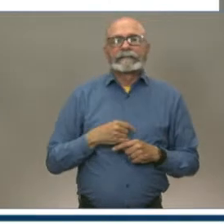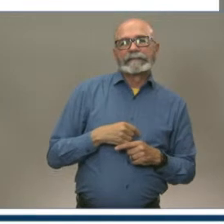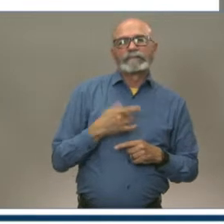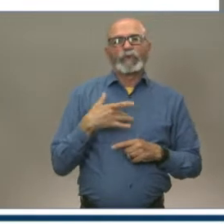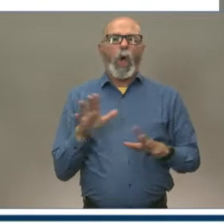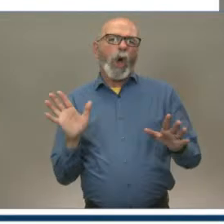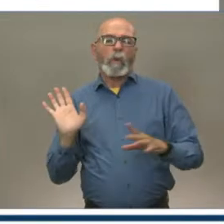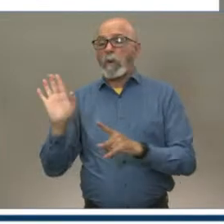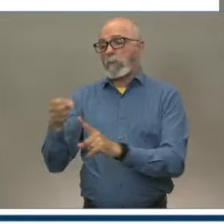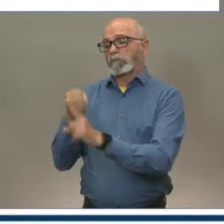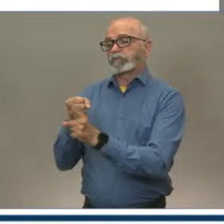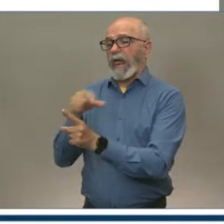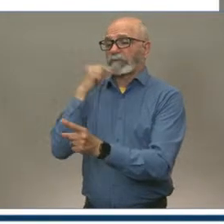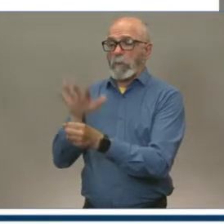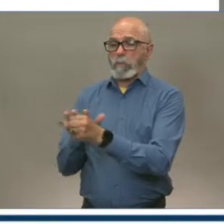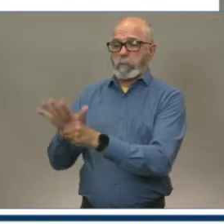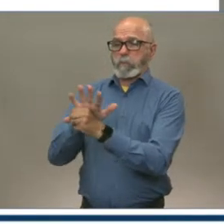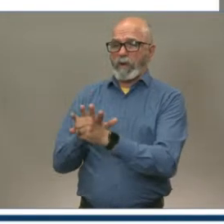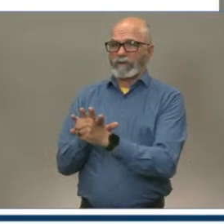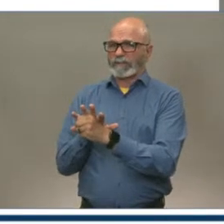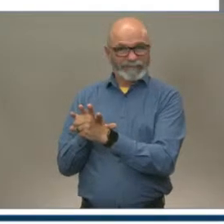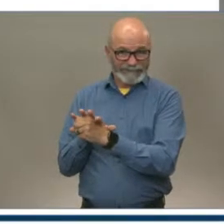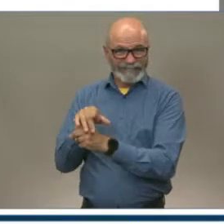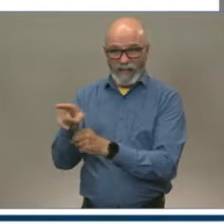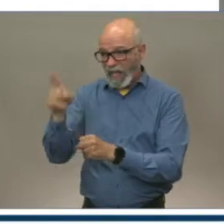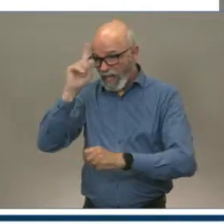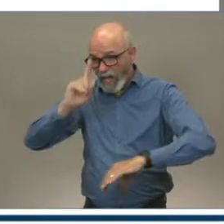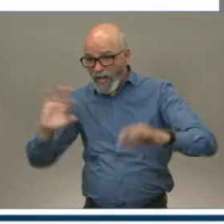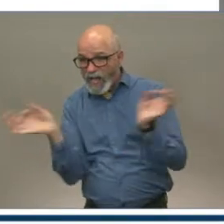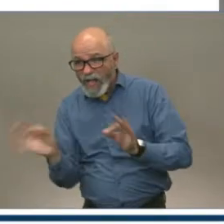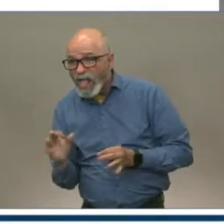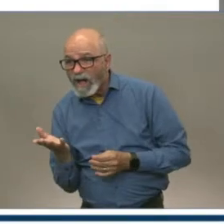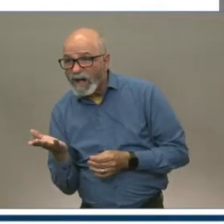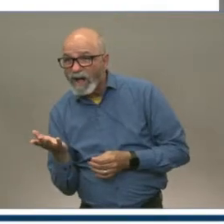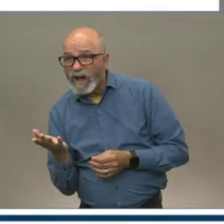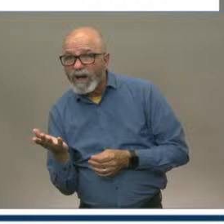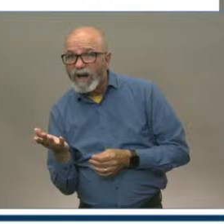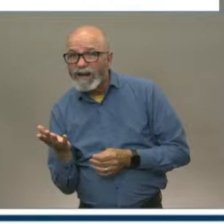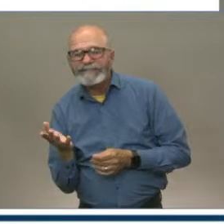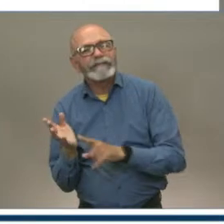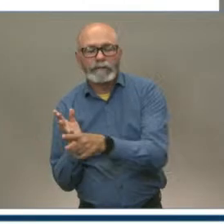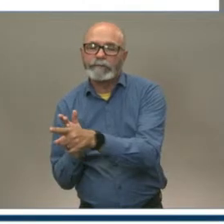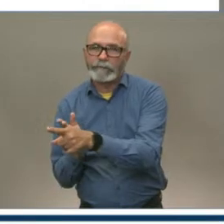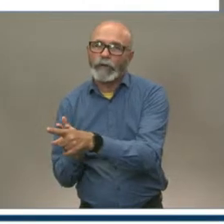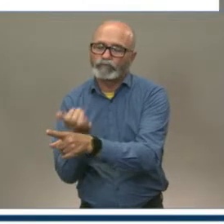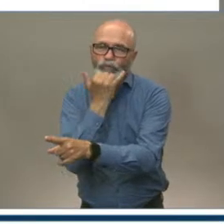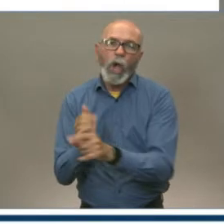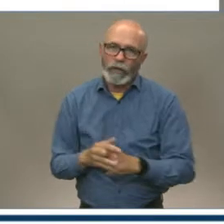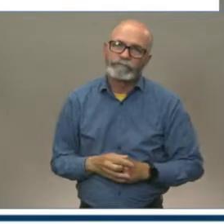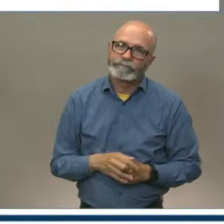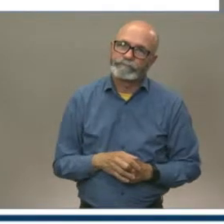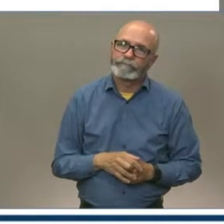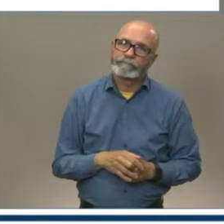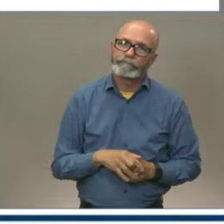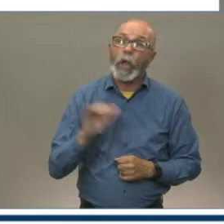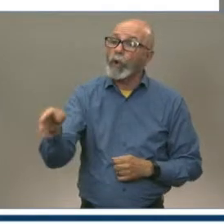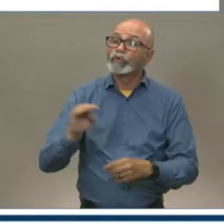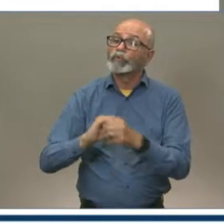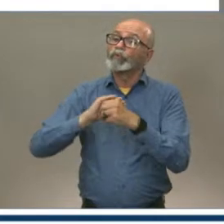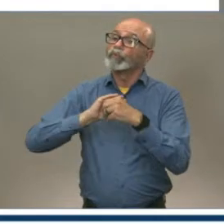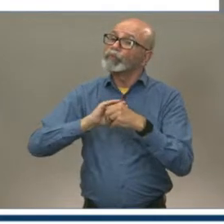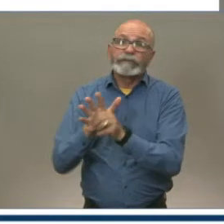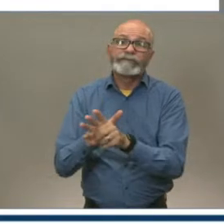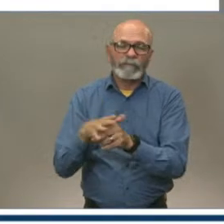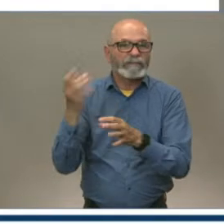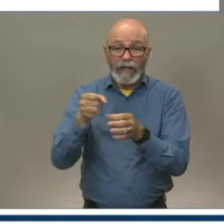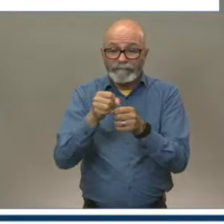Halifax. If you think that, you are very, very wrong. COVID-19, especially the variants, does not respect